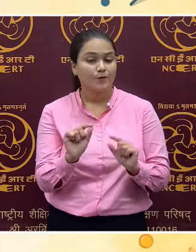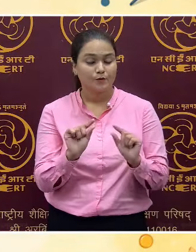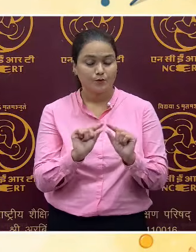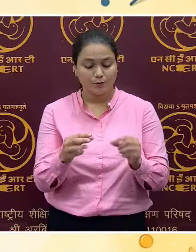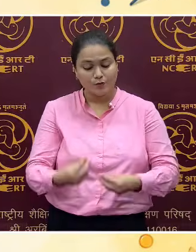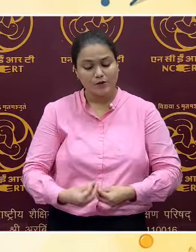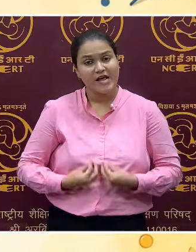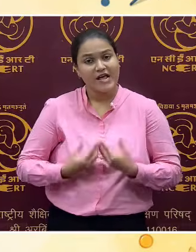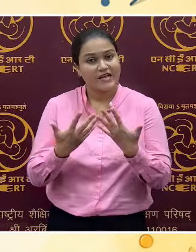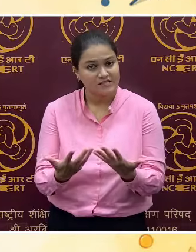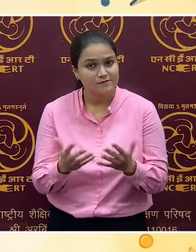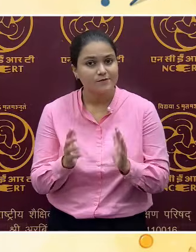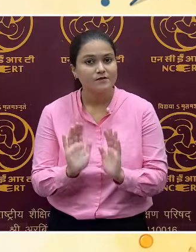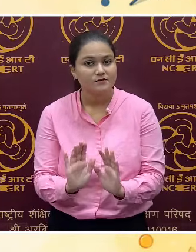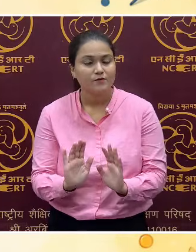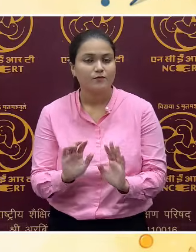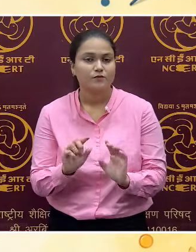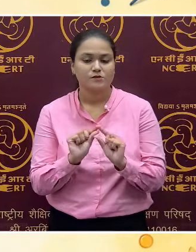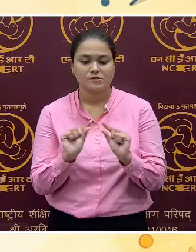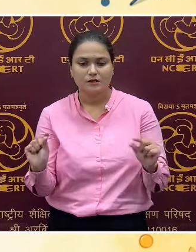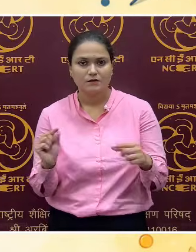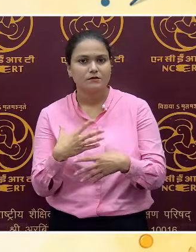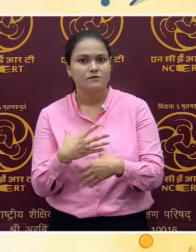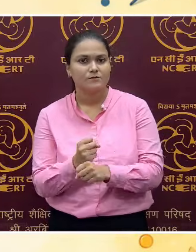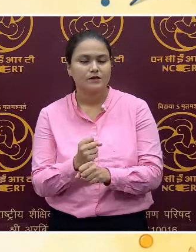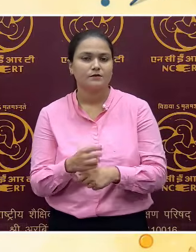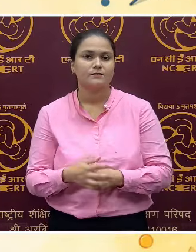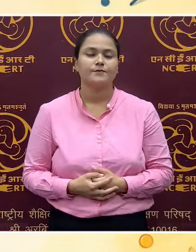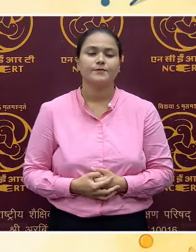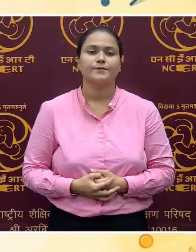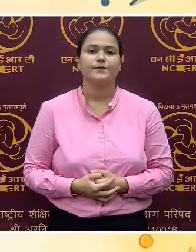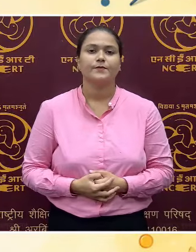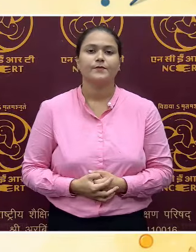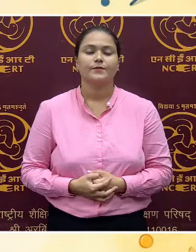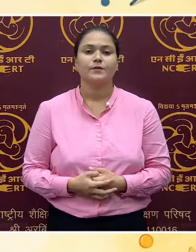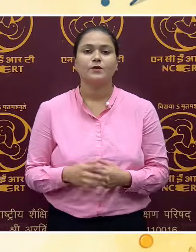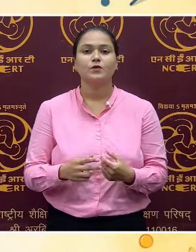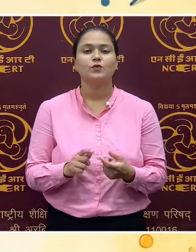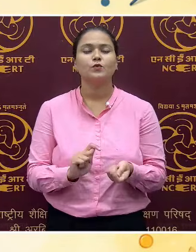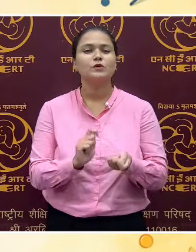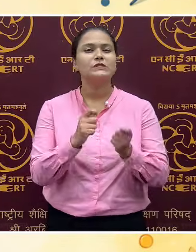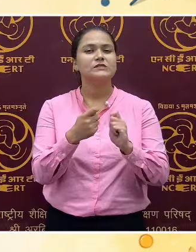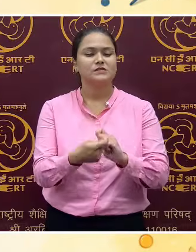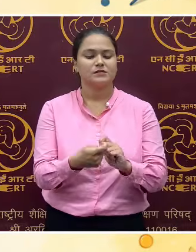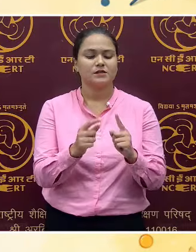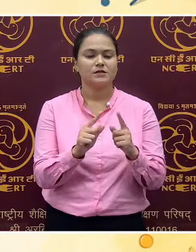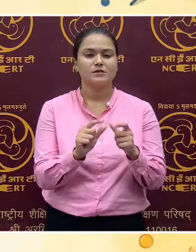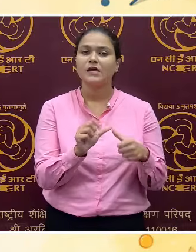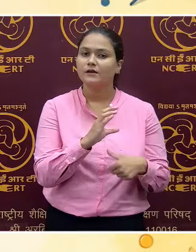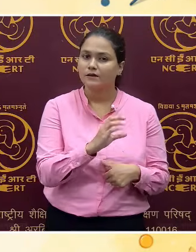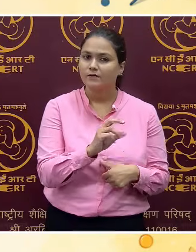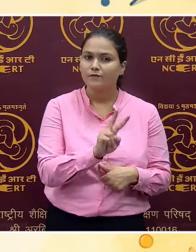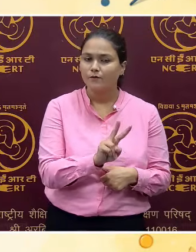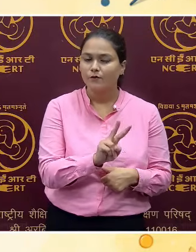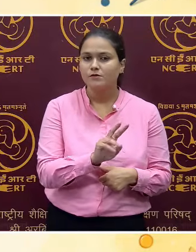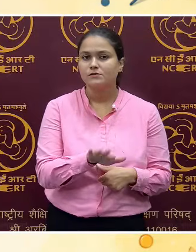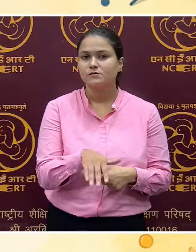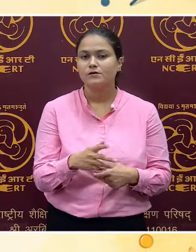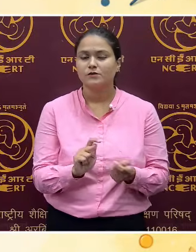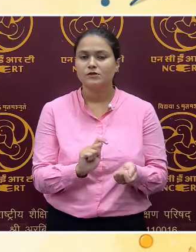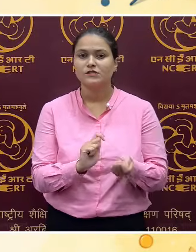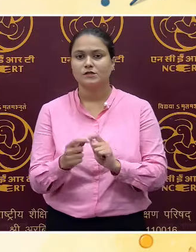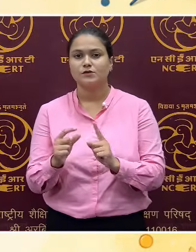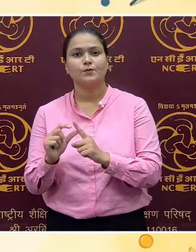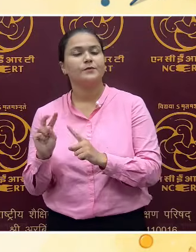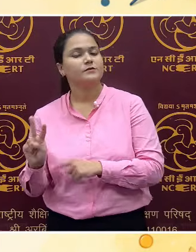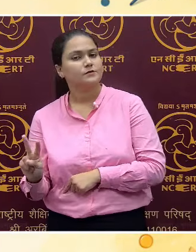ability, probability, obligation, advice, etc. To convert active voice having modals into passive